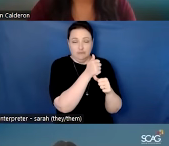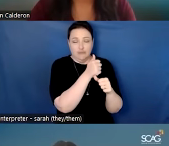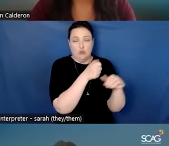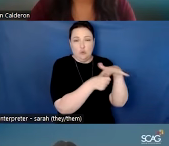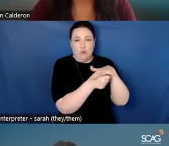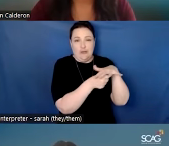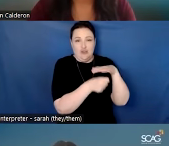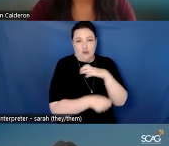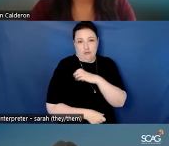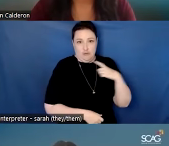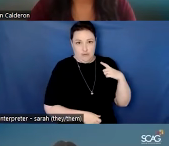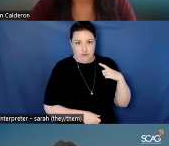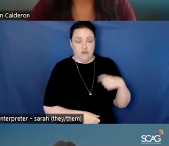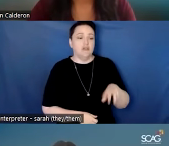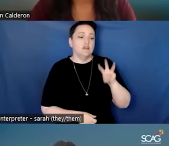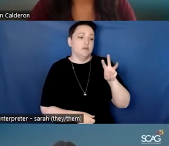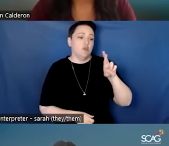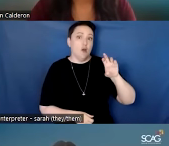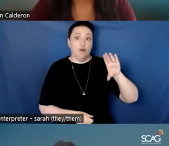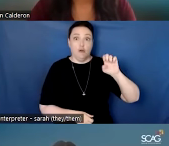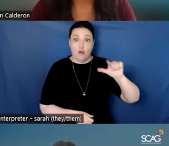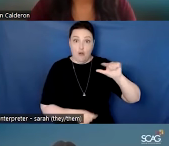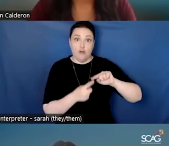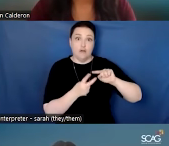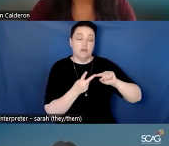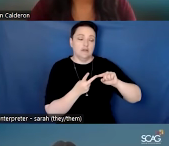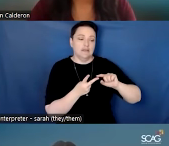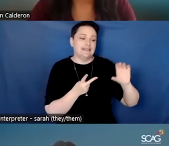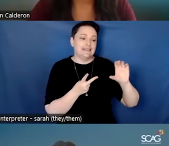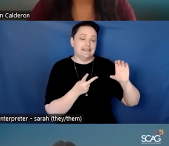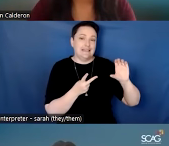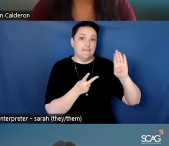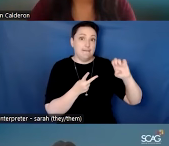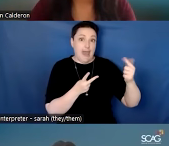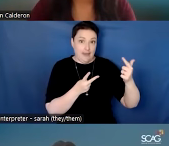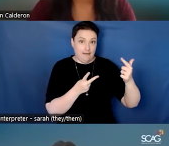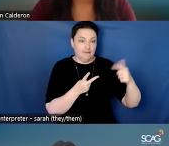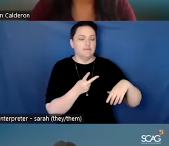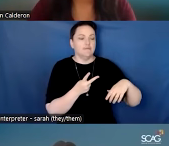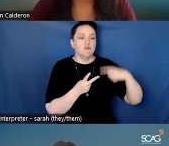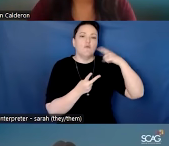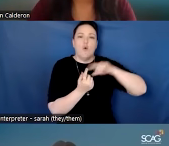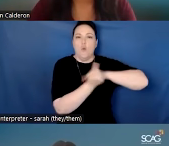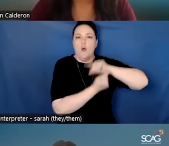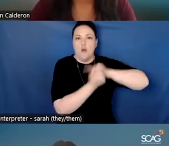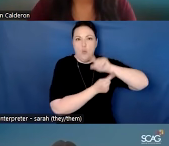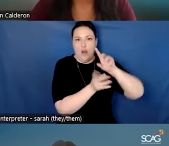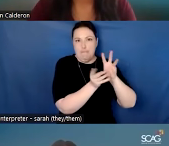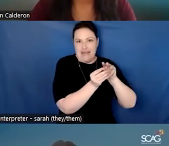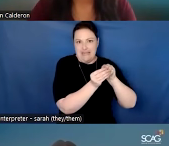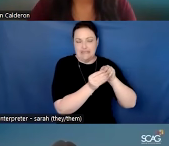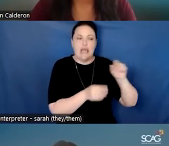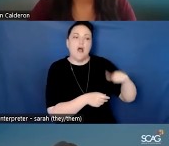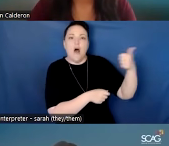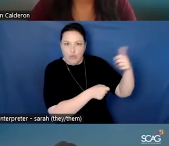with WRCOG and also CVAC to schedule one-on-one meetings with you and other local